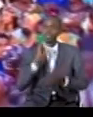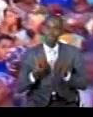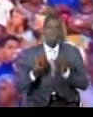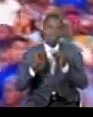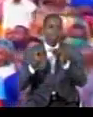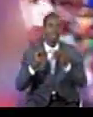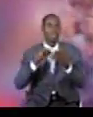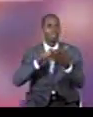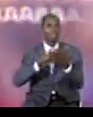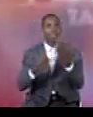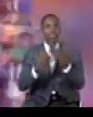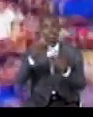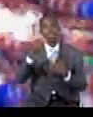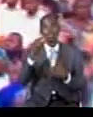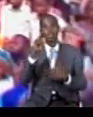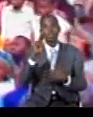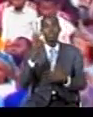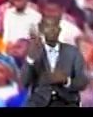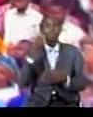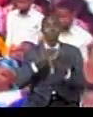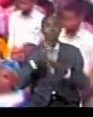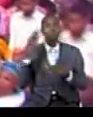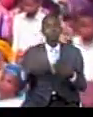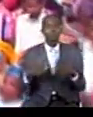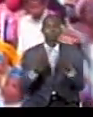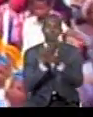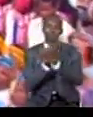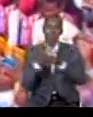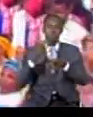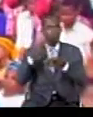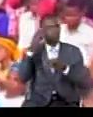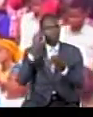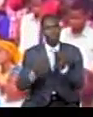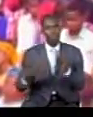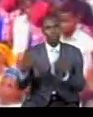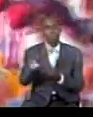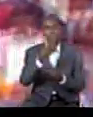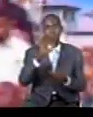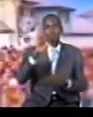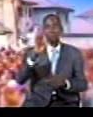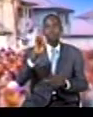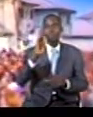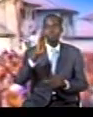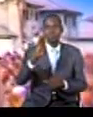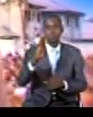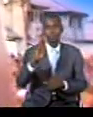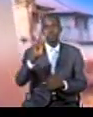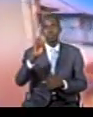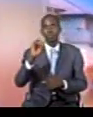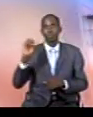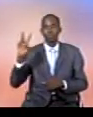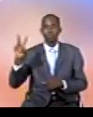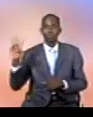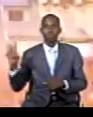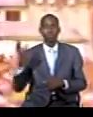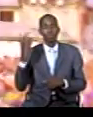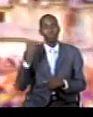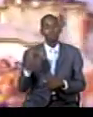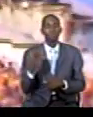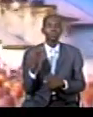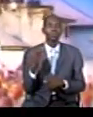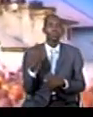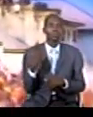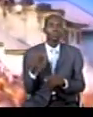freedom for everyone. February, supernatural liberation through Christ. In